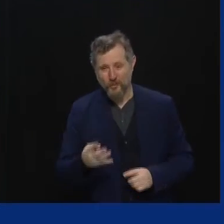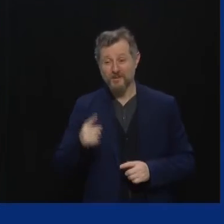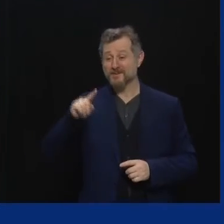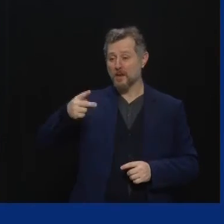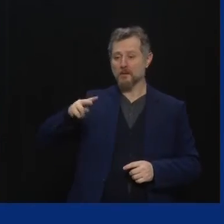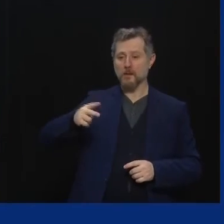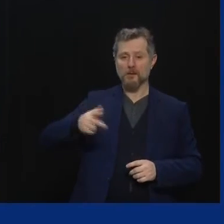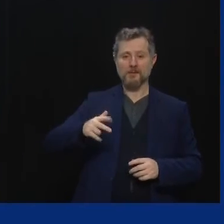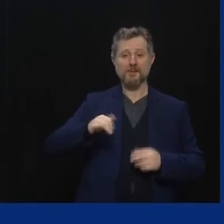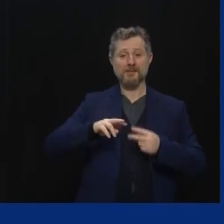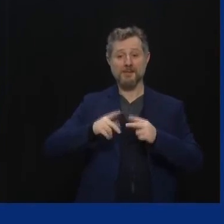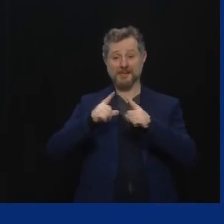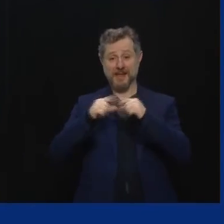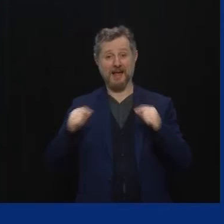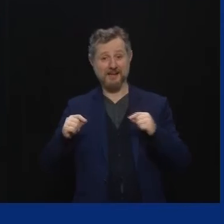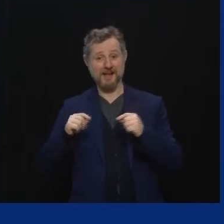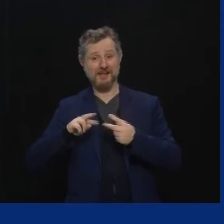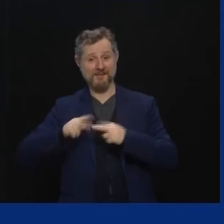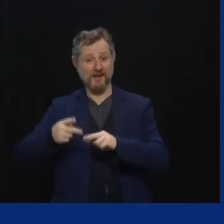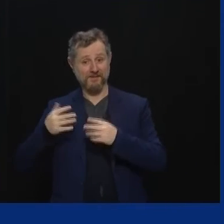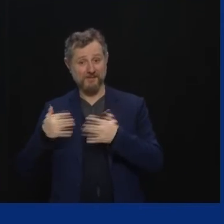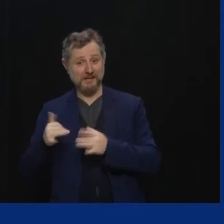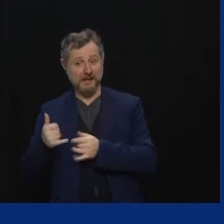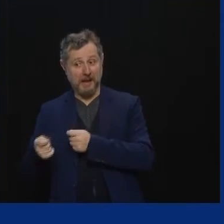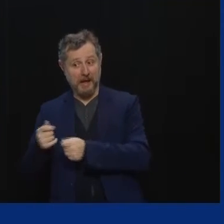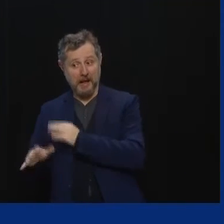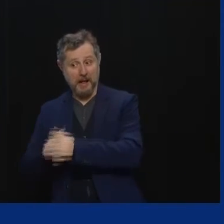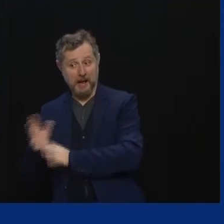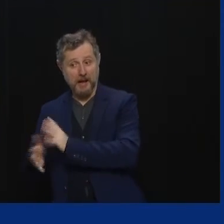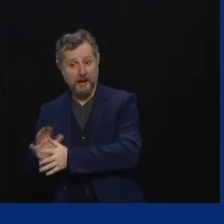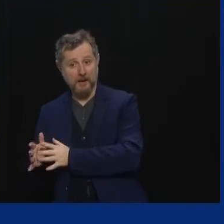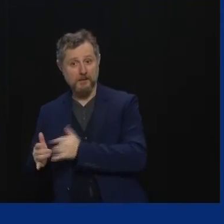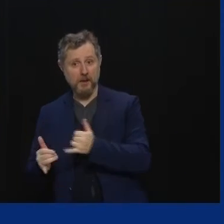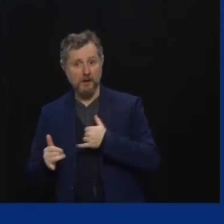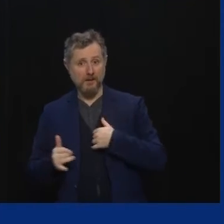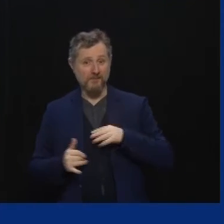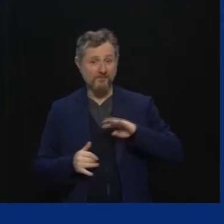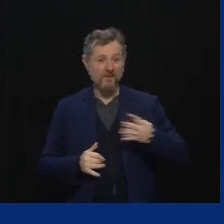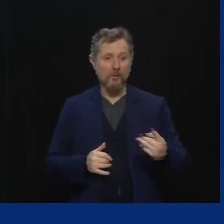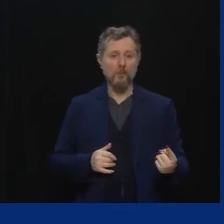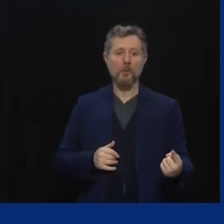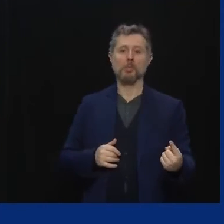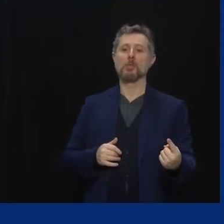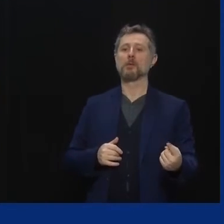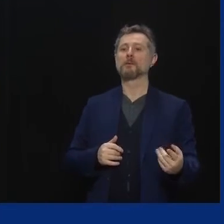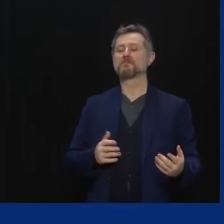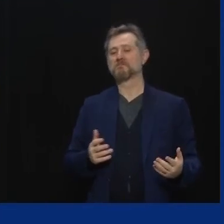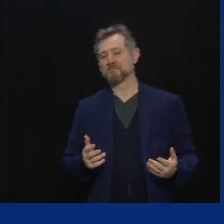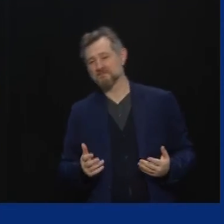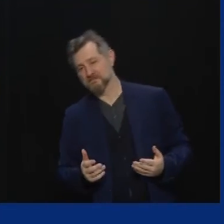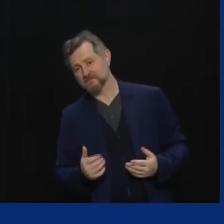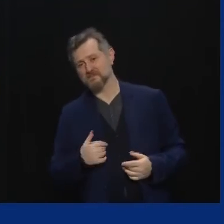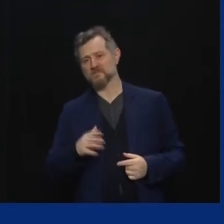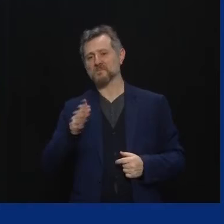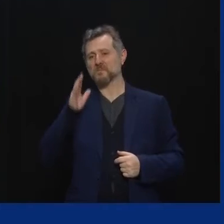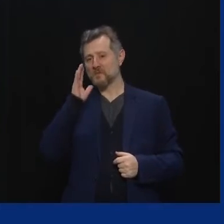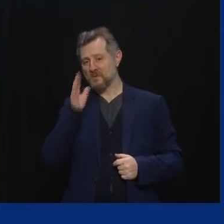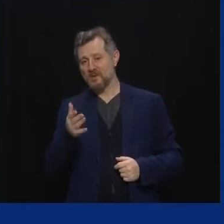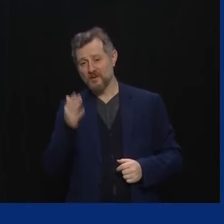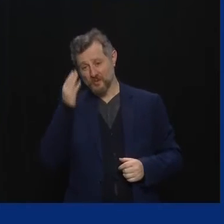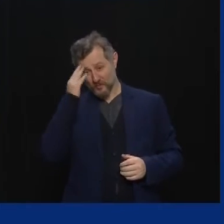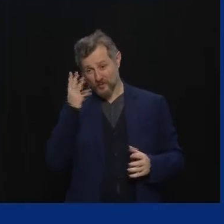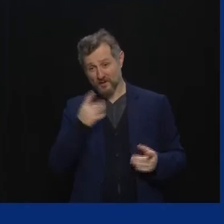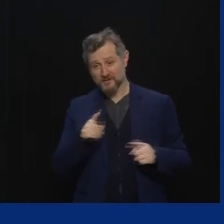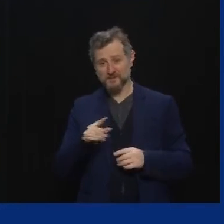but the good news is, and this was in reference to particularly Midtown, the offices that are there, and we all know the dynamic that's happening in Midtown if you